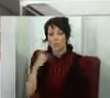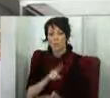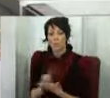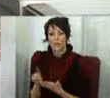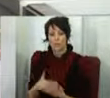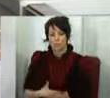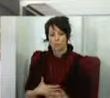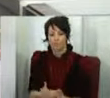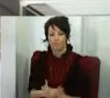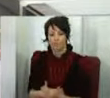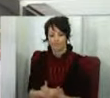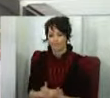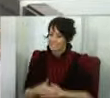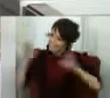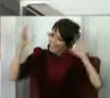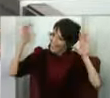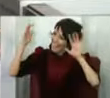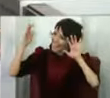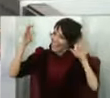Friday.